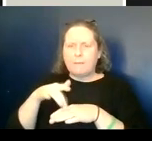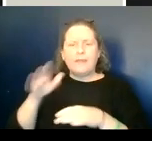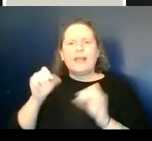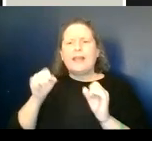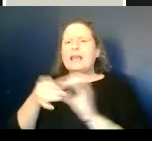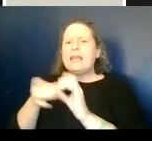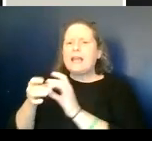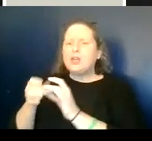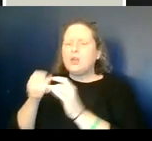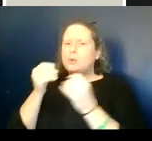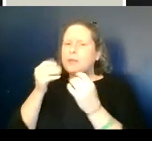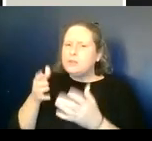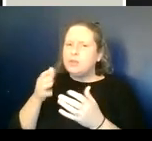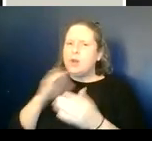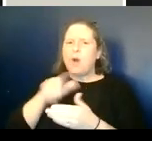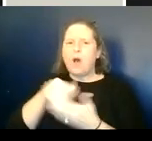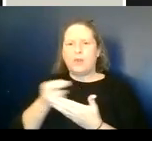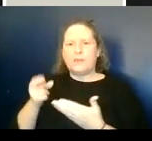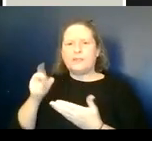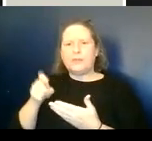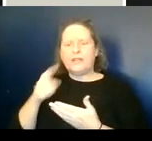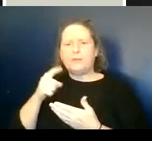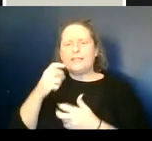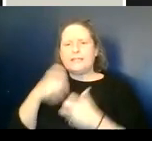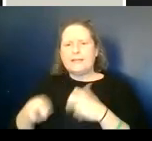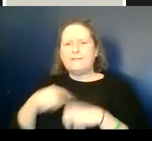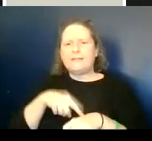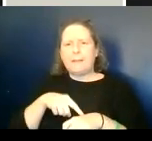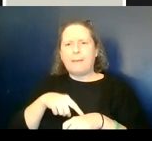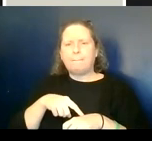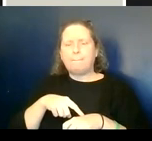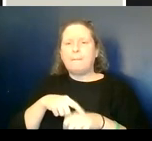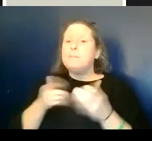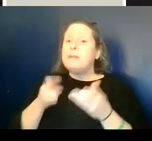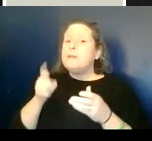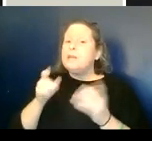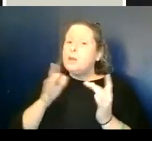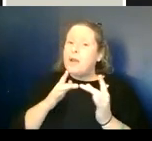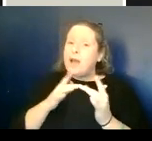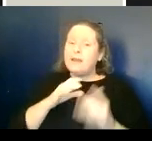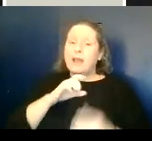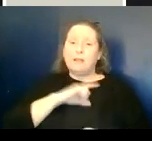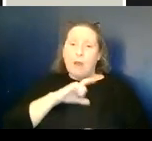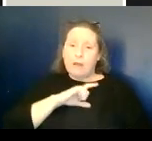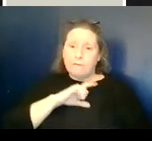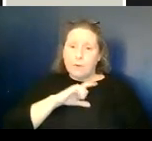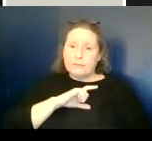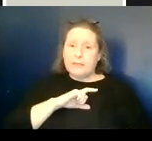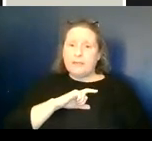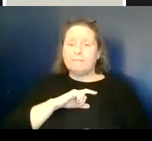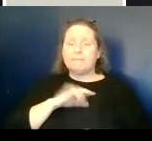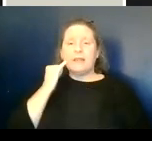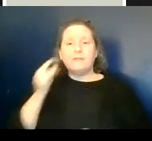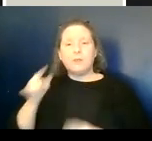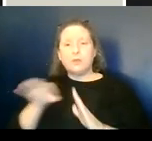need to get through this trying time. You might need to connect with law enforcement if that's something you choose. And if you